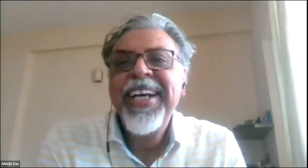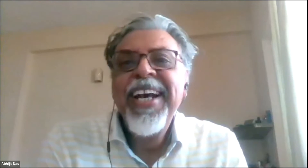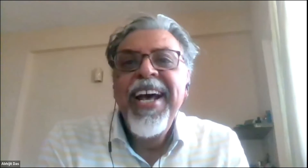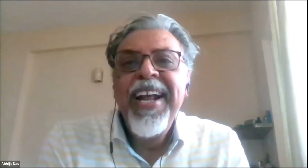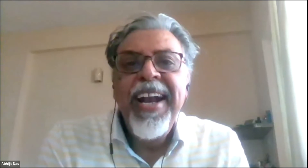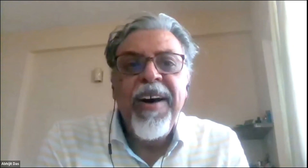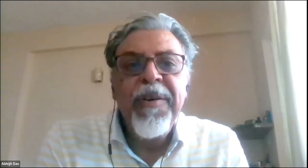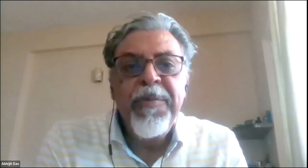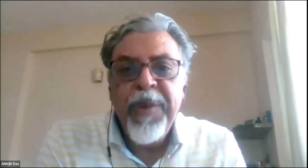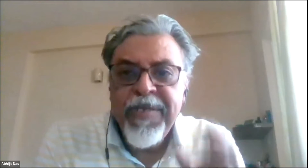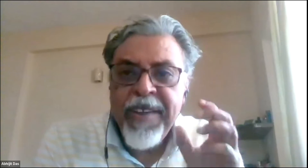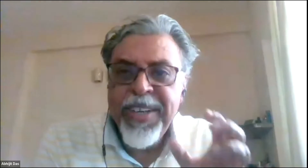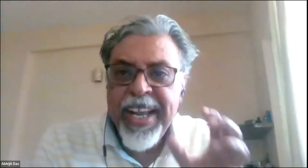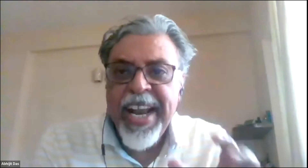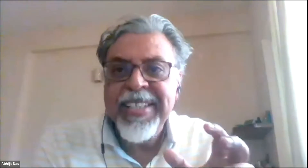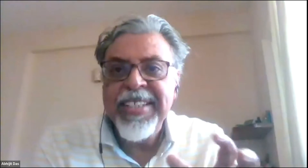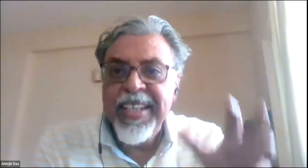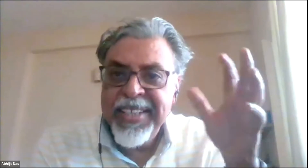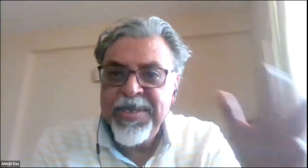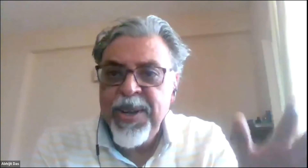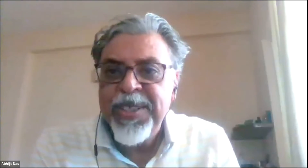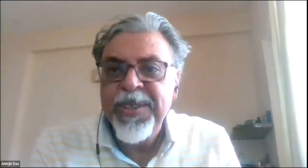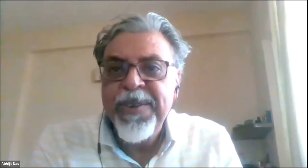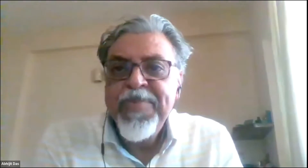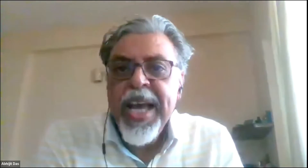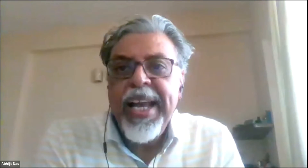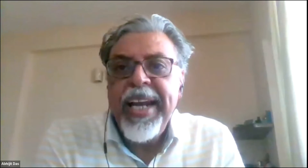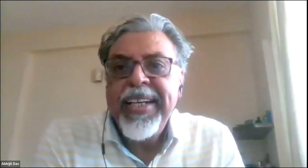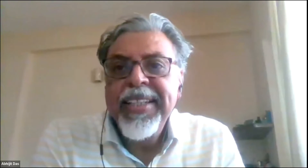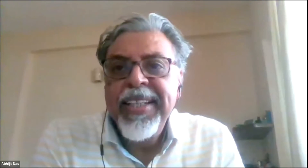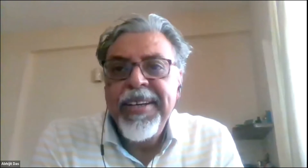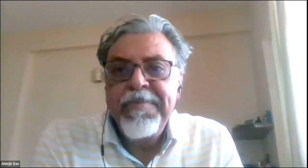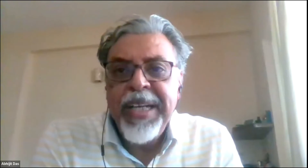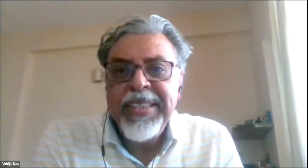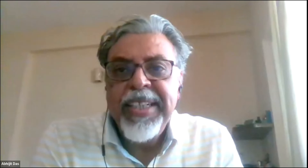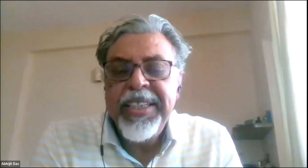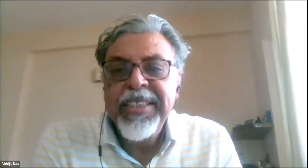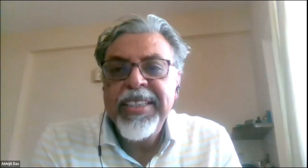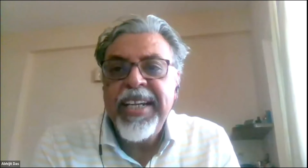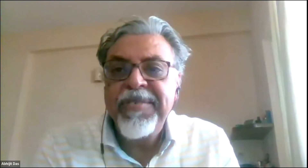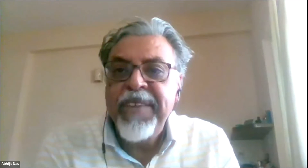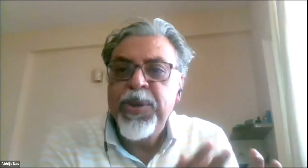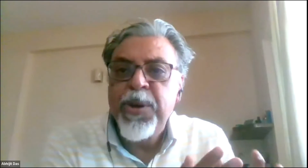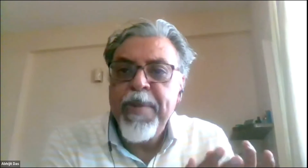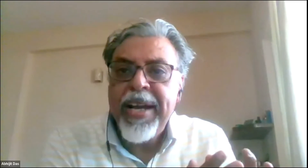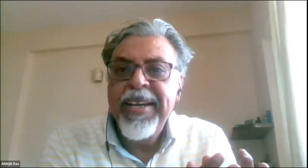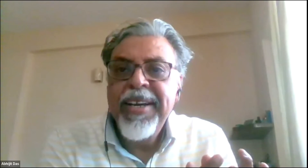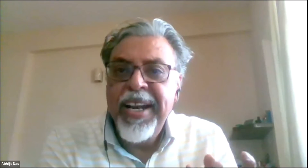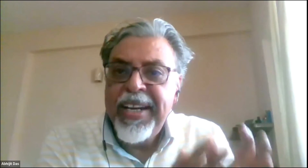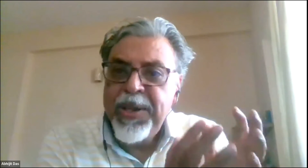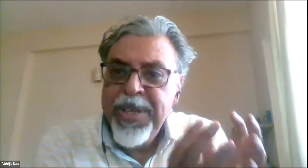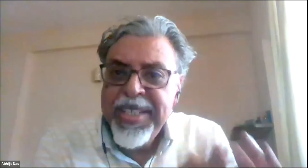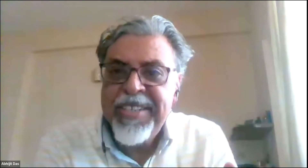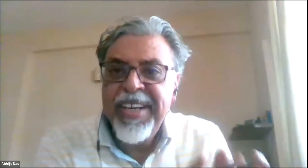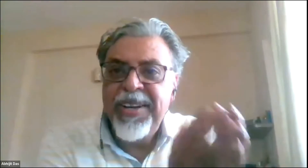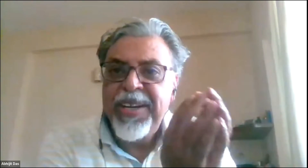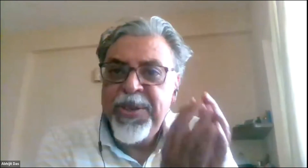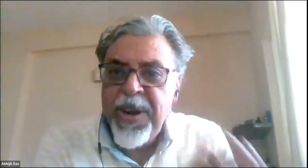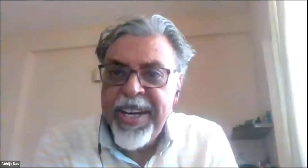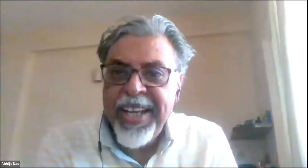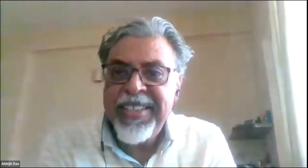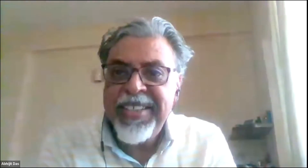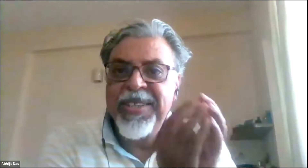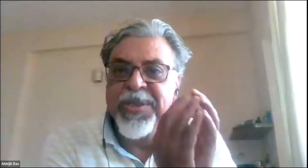participation. Now, what we have to realize is, and this was also highlighted in the presentations, is that we have to go back a little to history, a